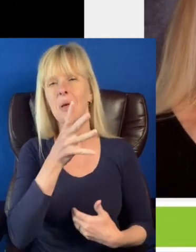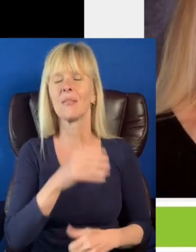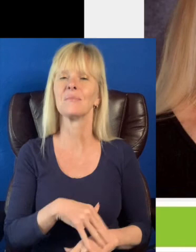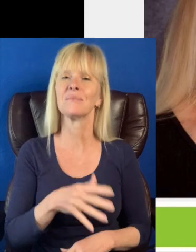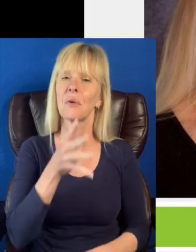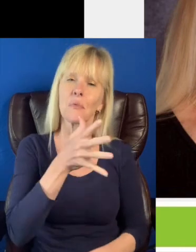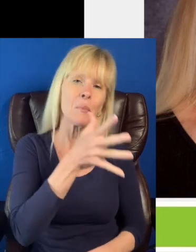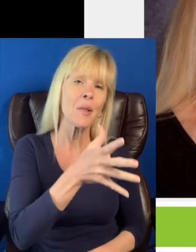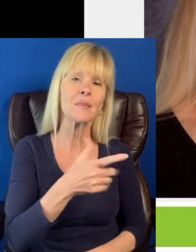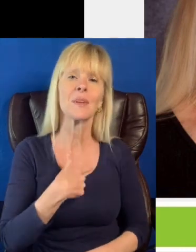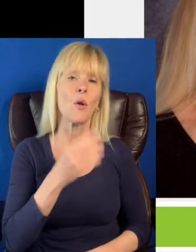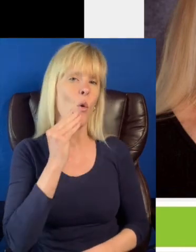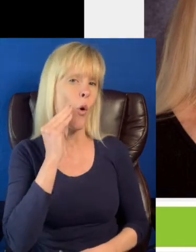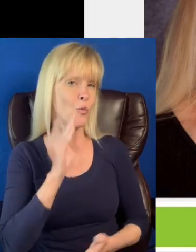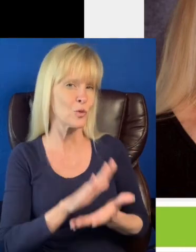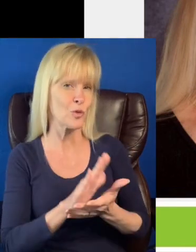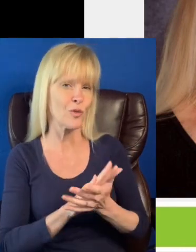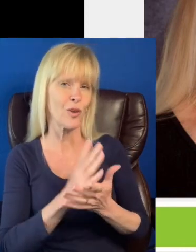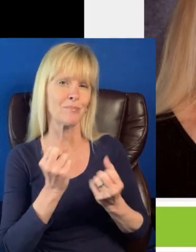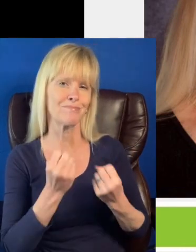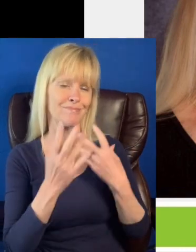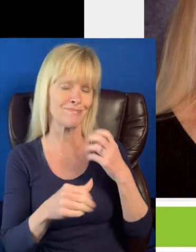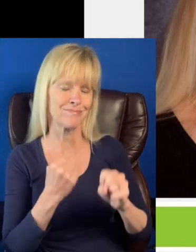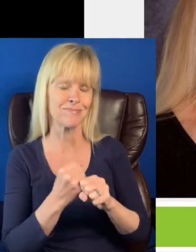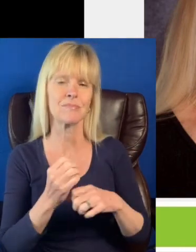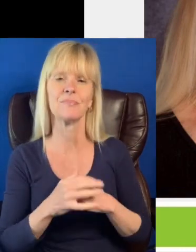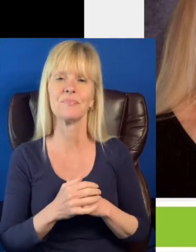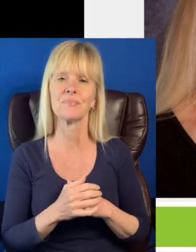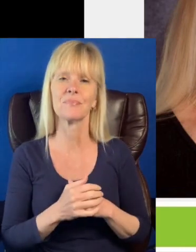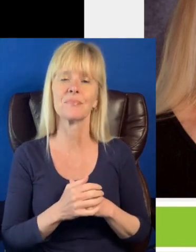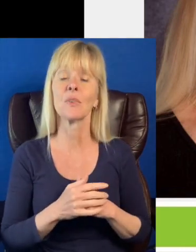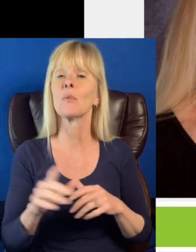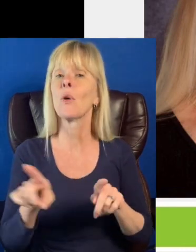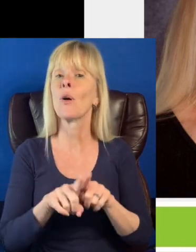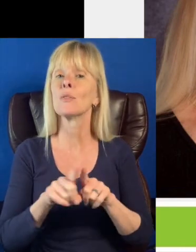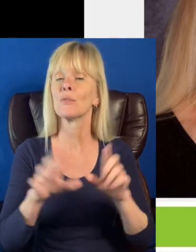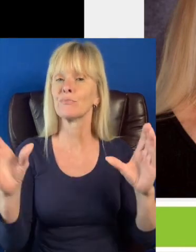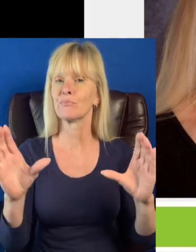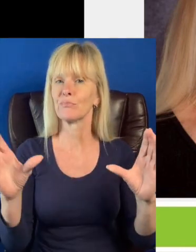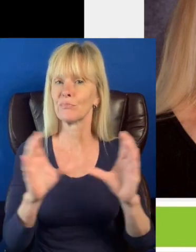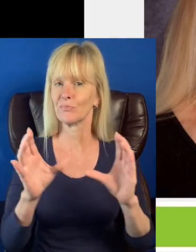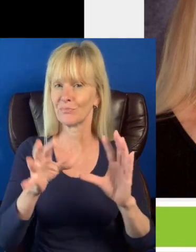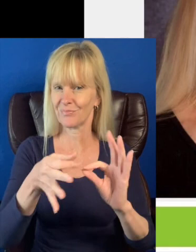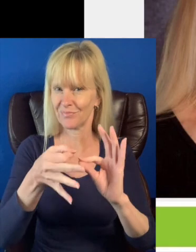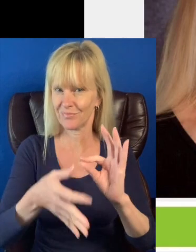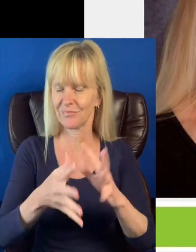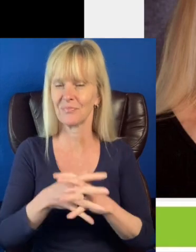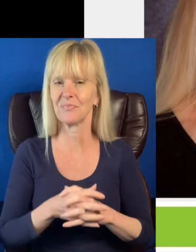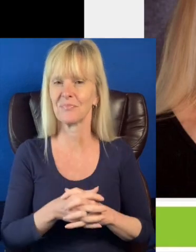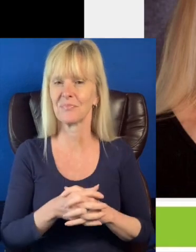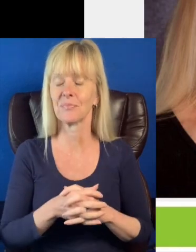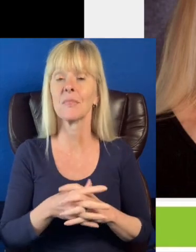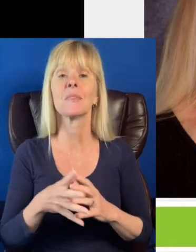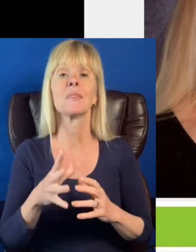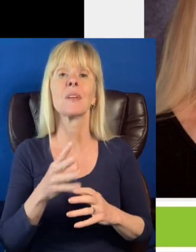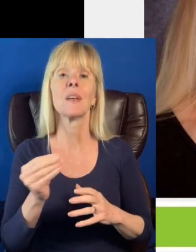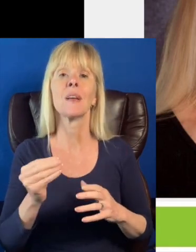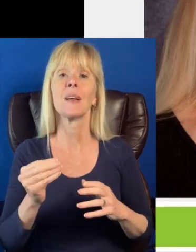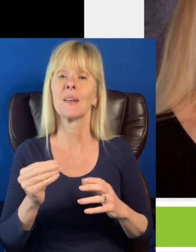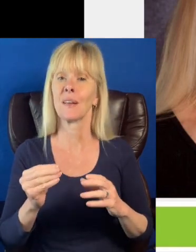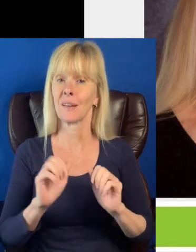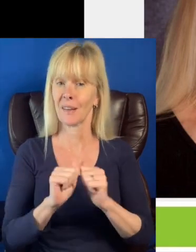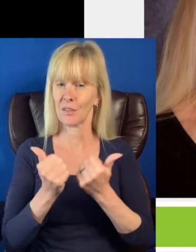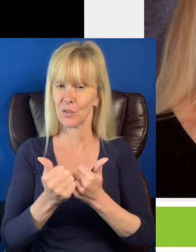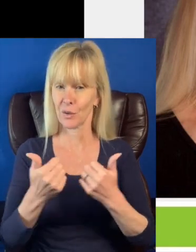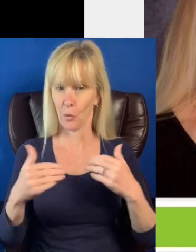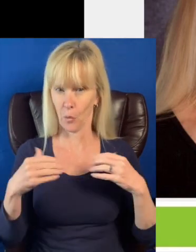am a mother, a grandmother, and I homeschooled for many years. I'm also a nationally certified interpreter.